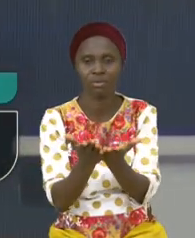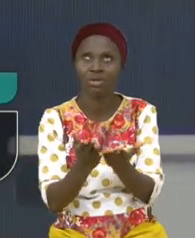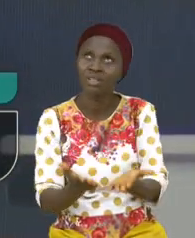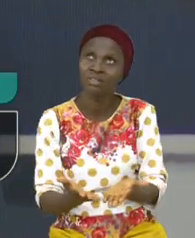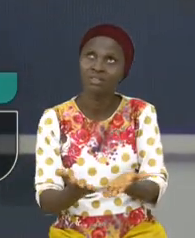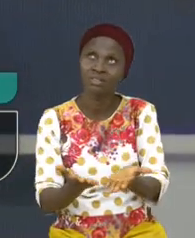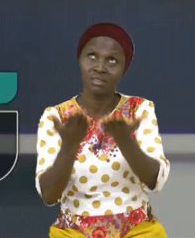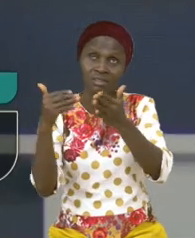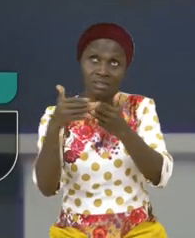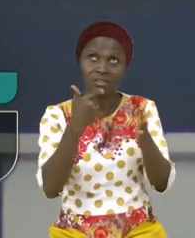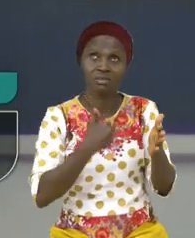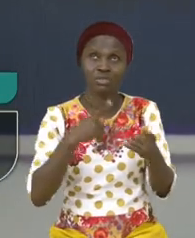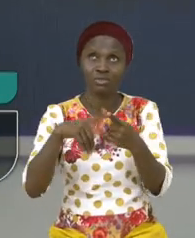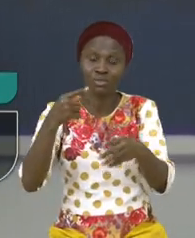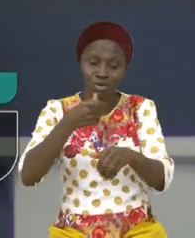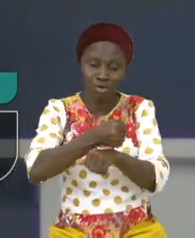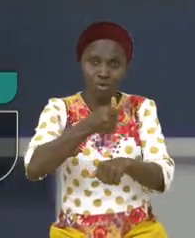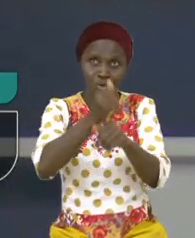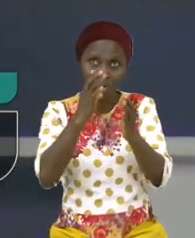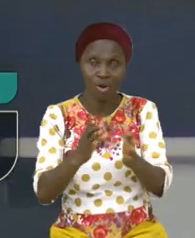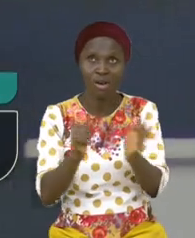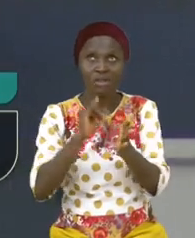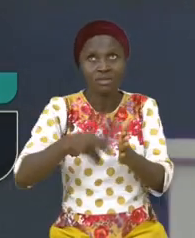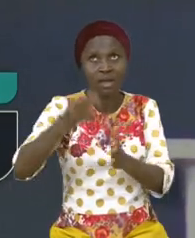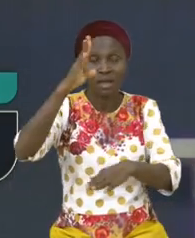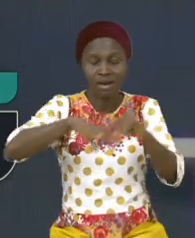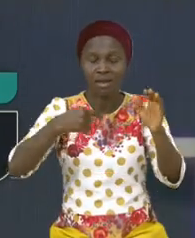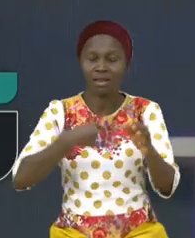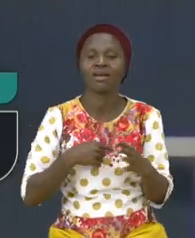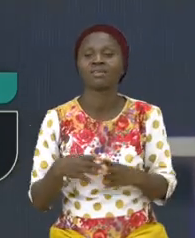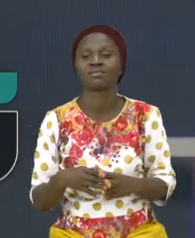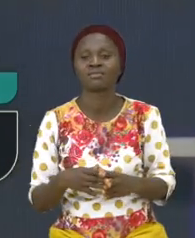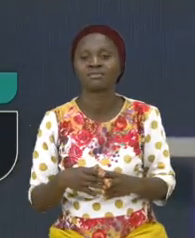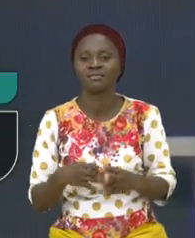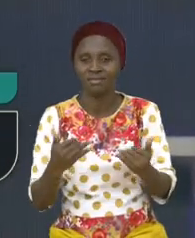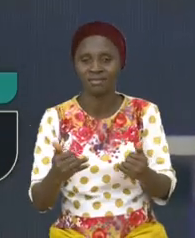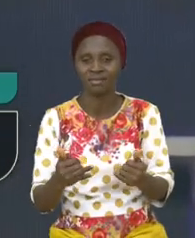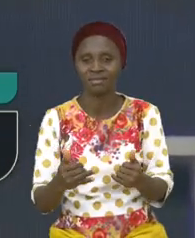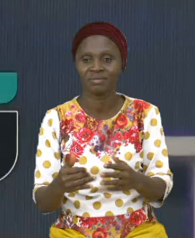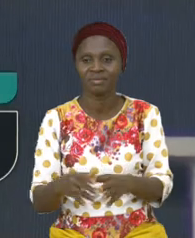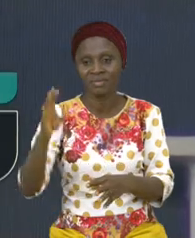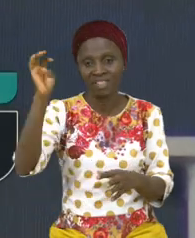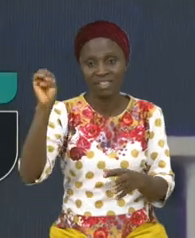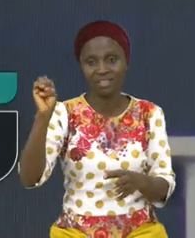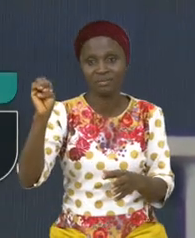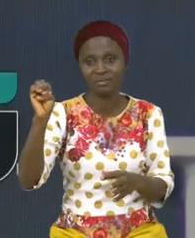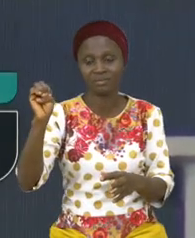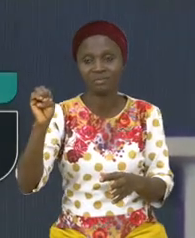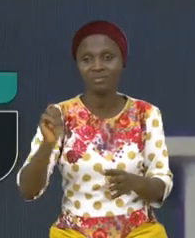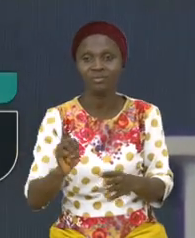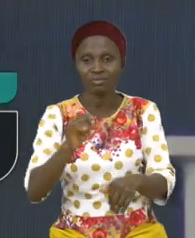higher than I. Now, E, exploits of the exceptional.